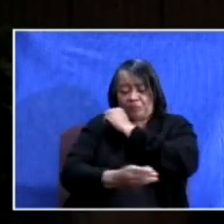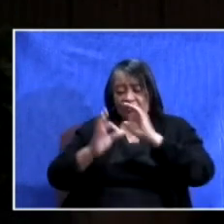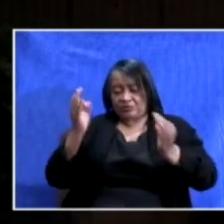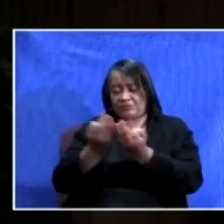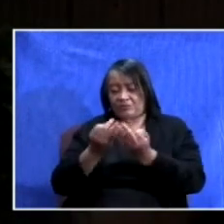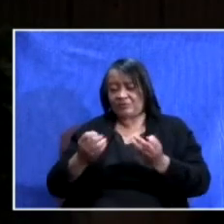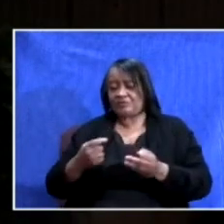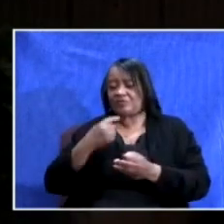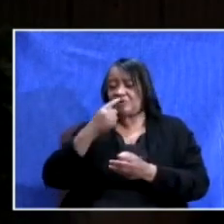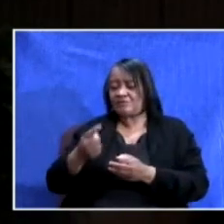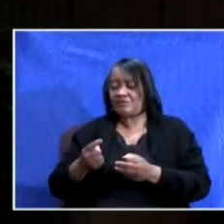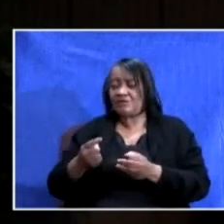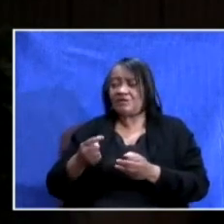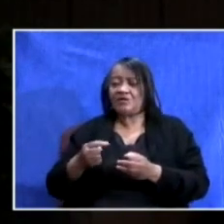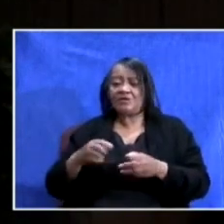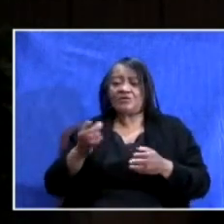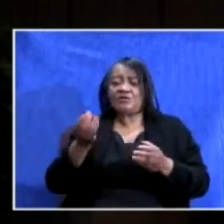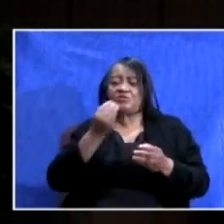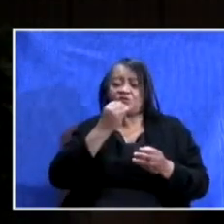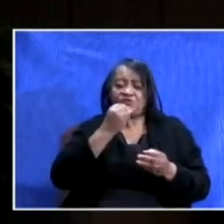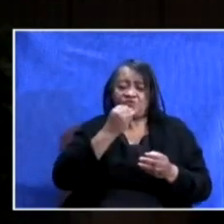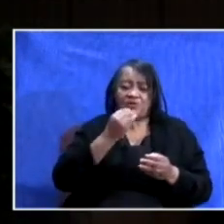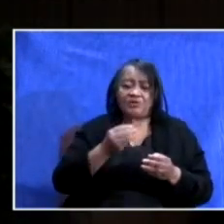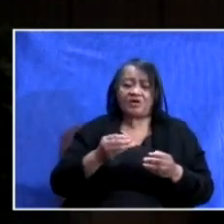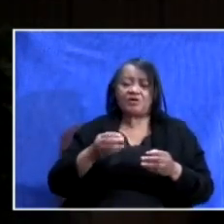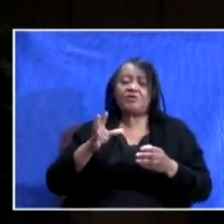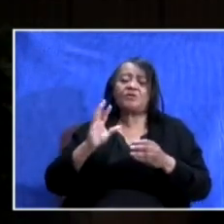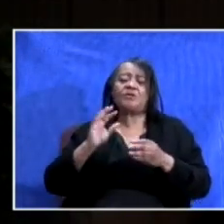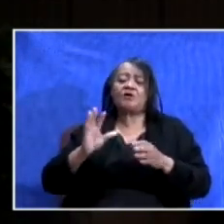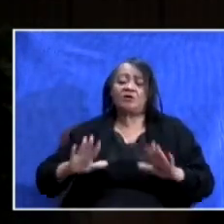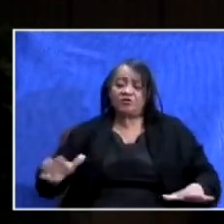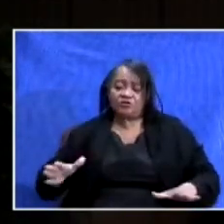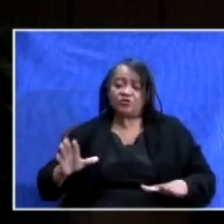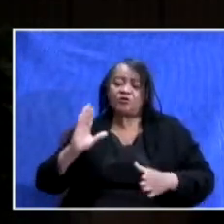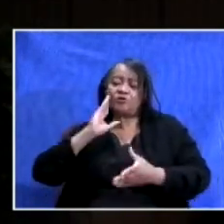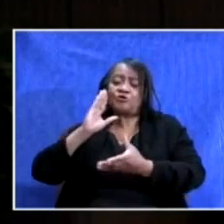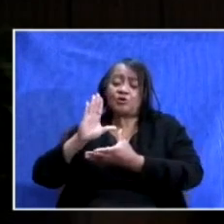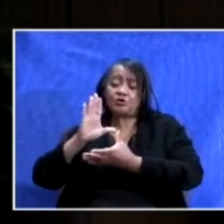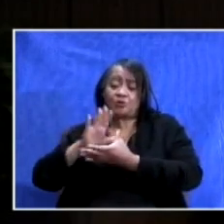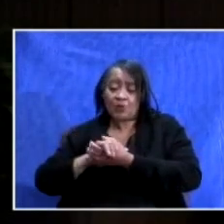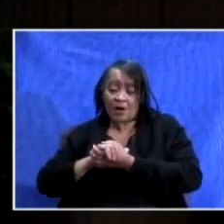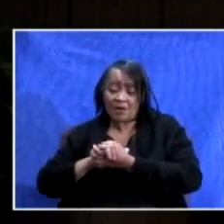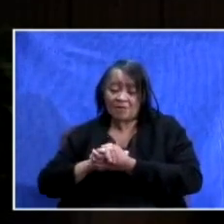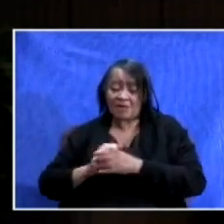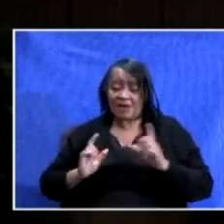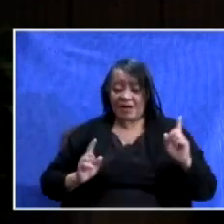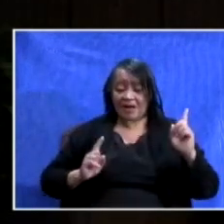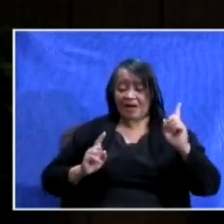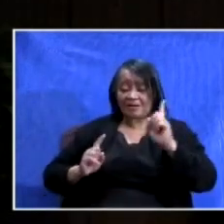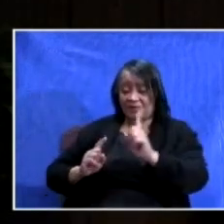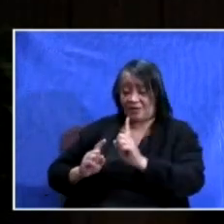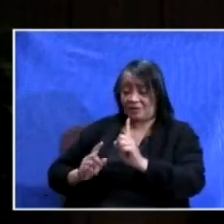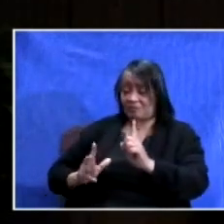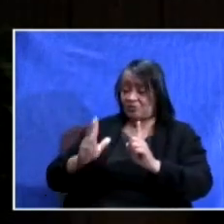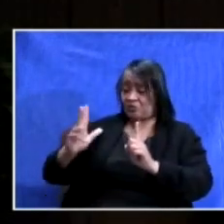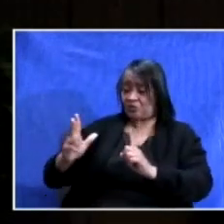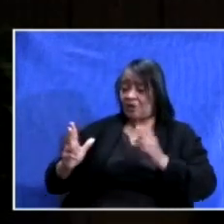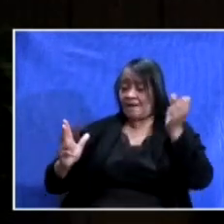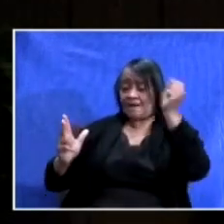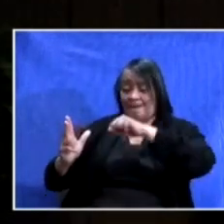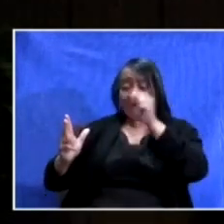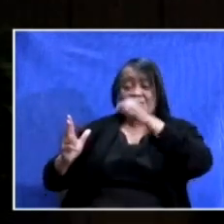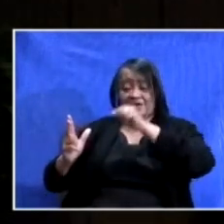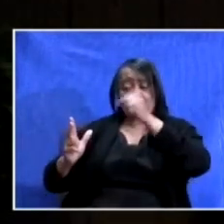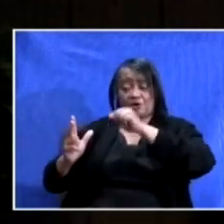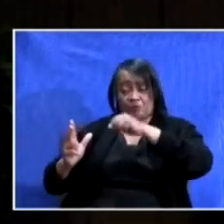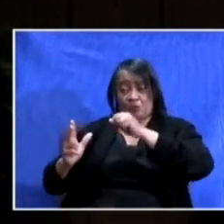And you could tell they've been sleeping in the car. They had food in the car and blankets in the car. And I said, I knocked on his window, and it's in Portland, and he's a little